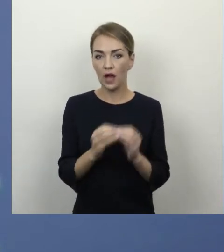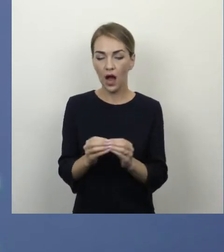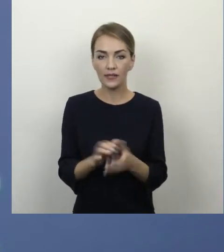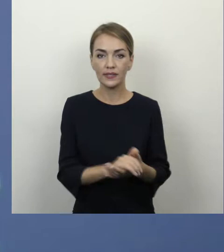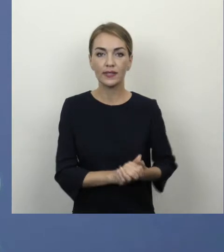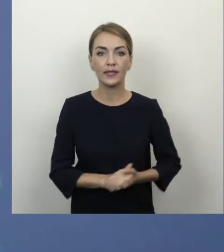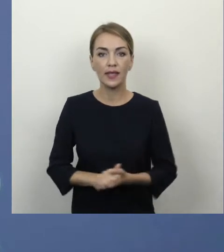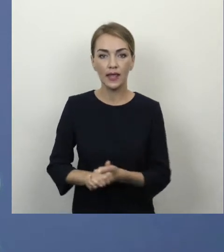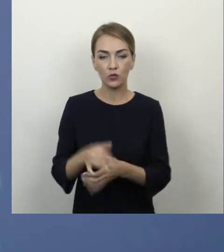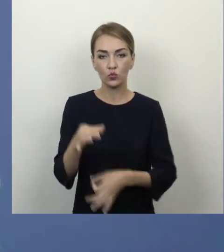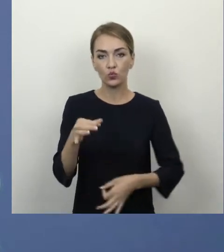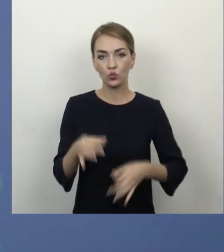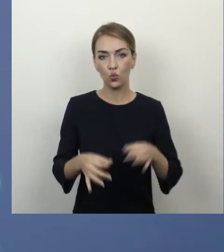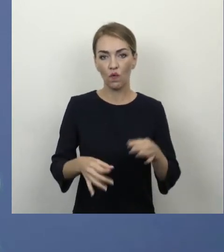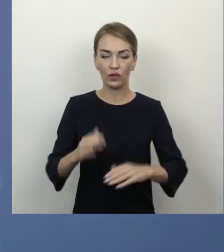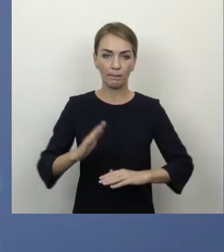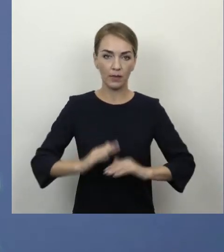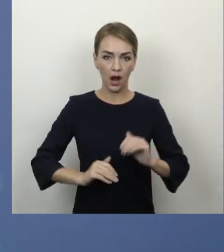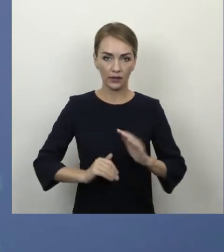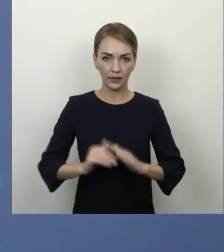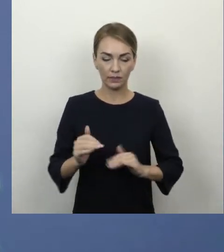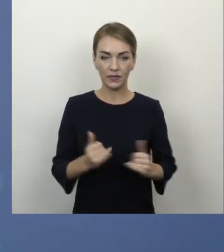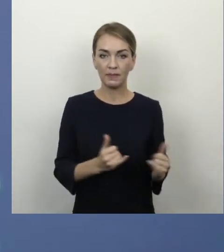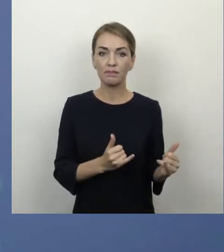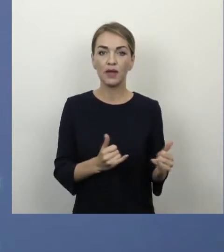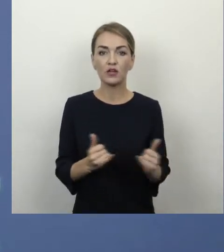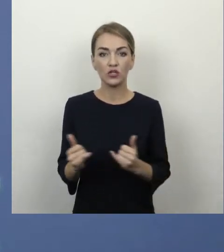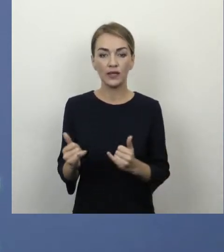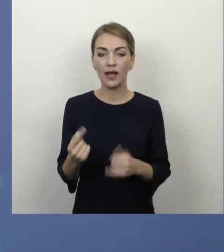the judgments, which means the